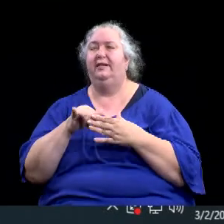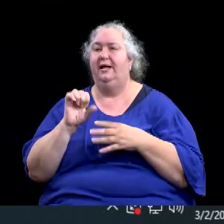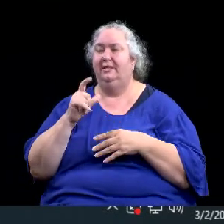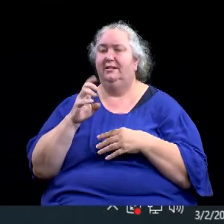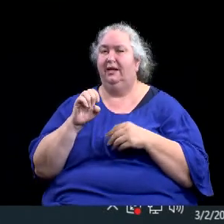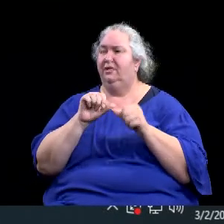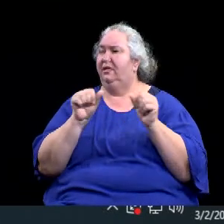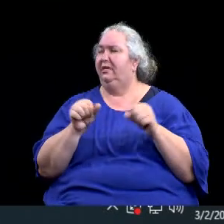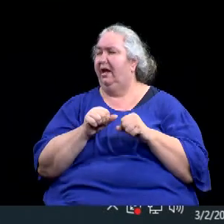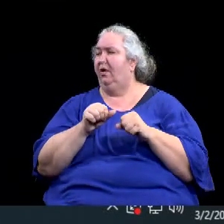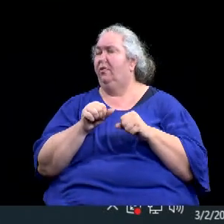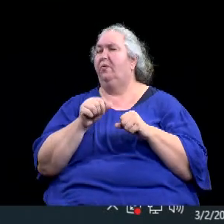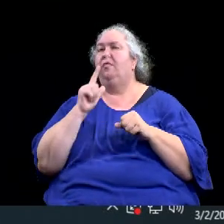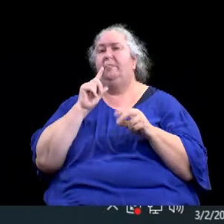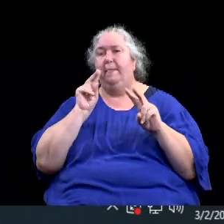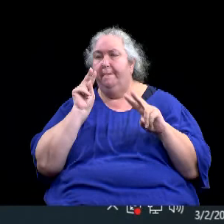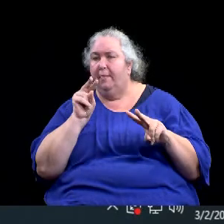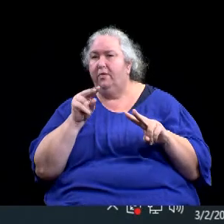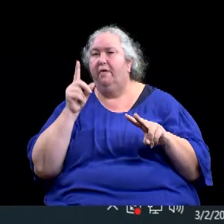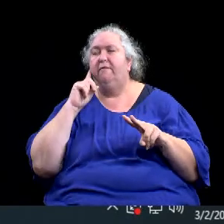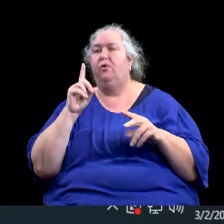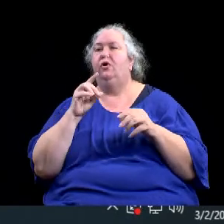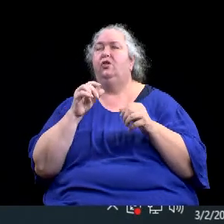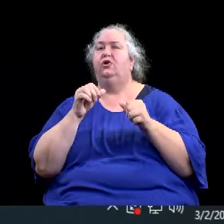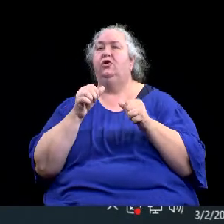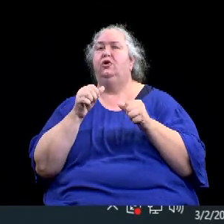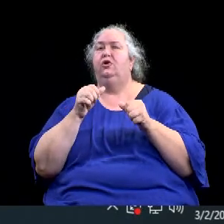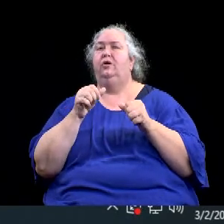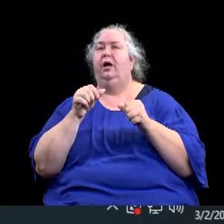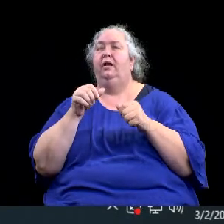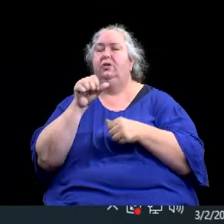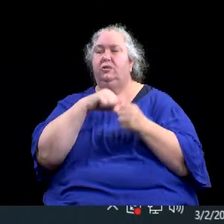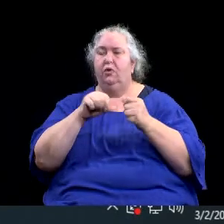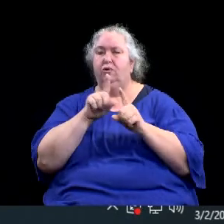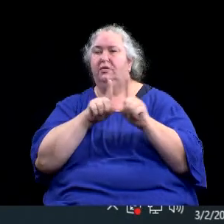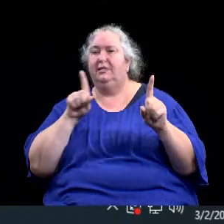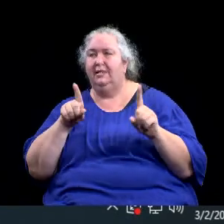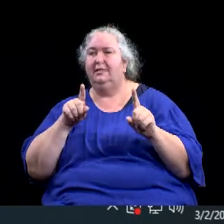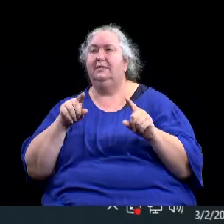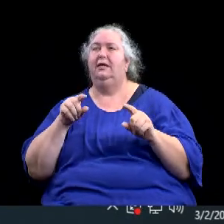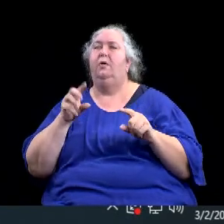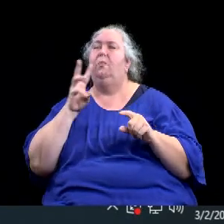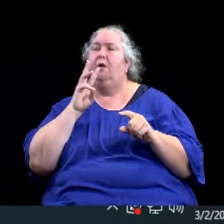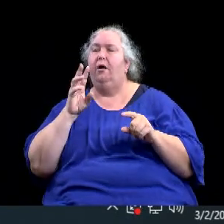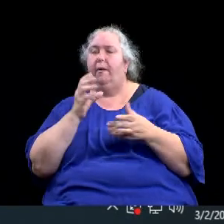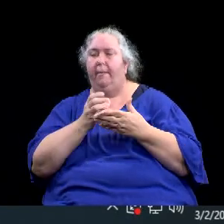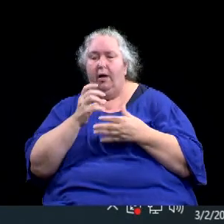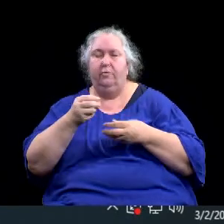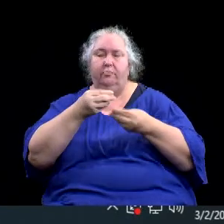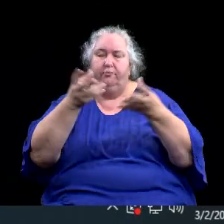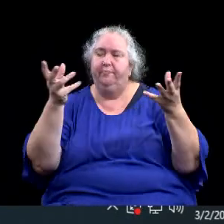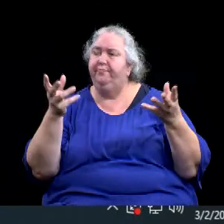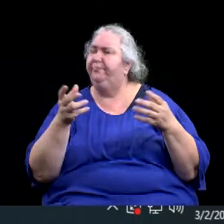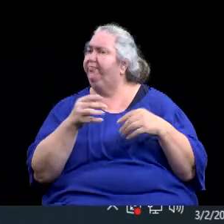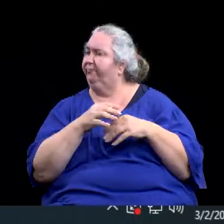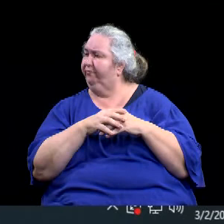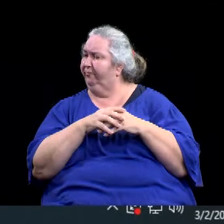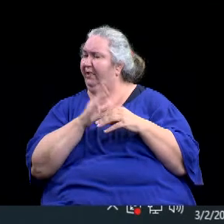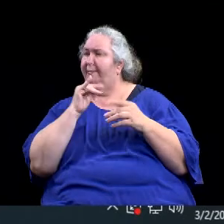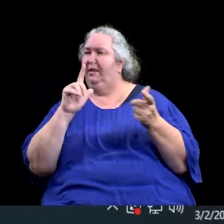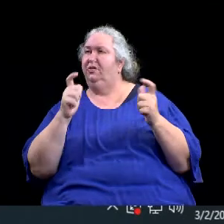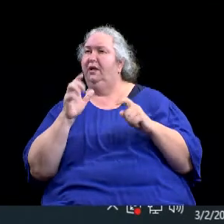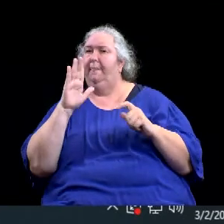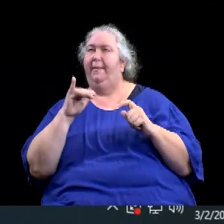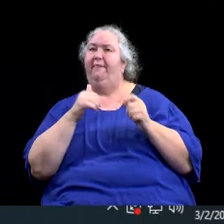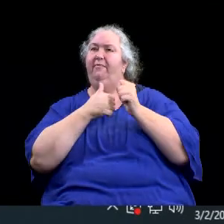distancing. Water bottle hand-ups, feed zones have all been adjusted by our state and national racing bodies. The racing